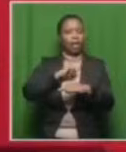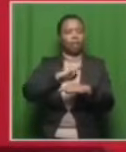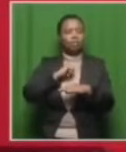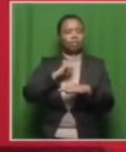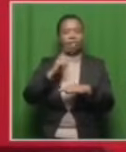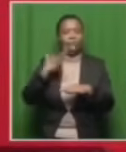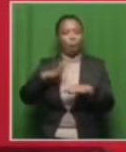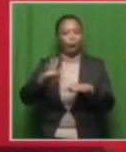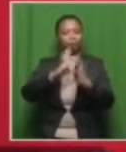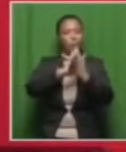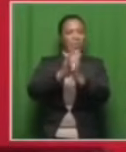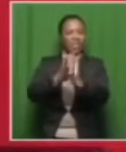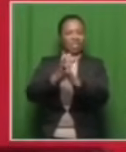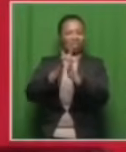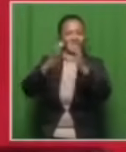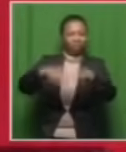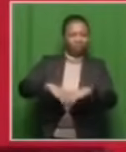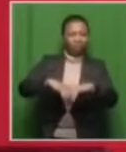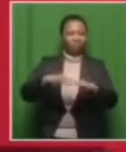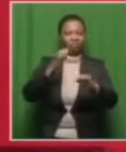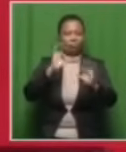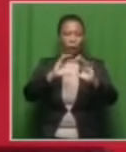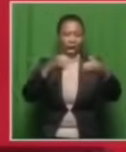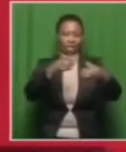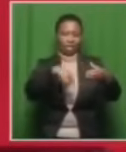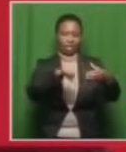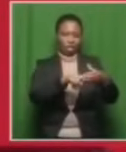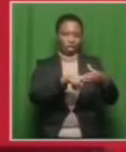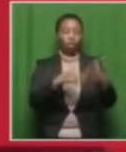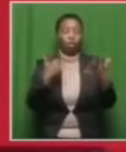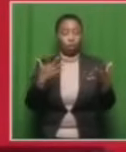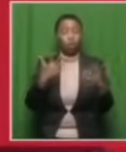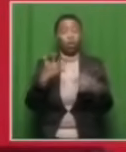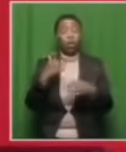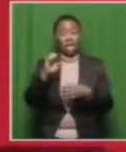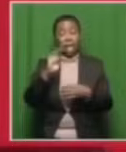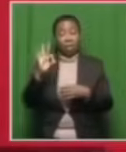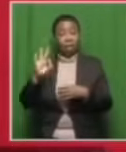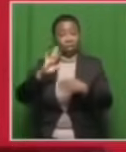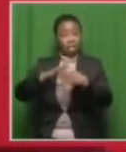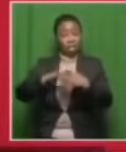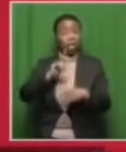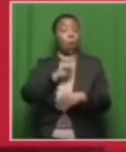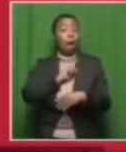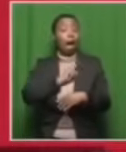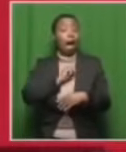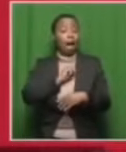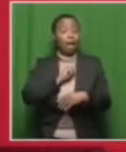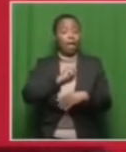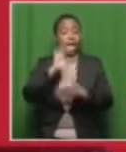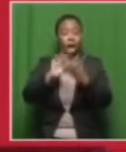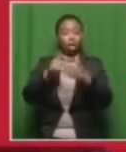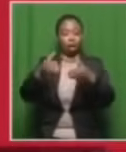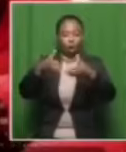the organization. Part of the reasons why the EFF did not grow in these